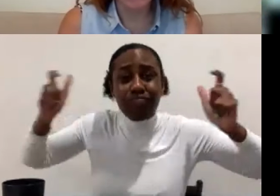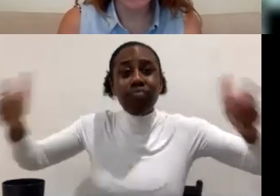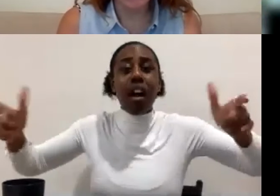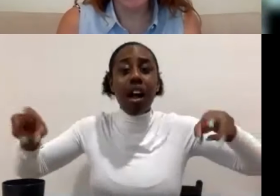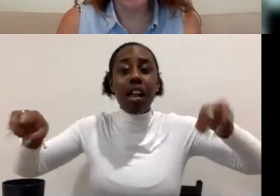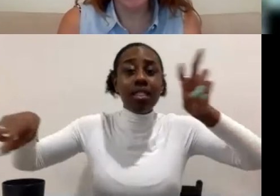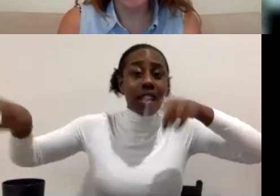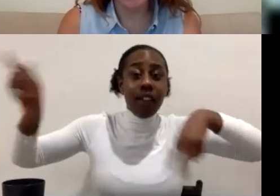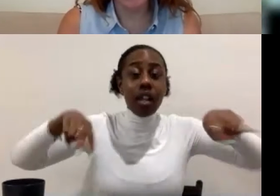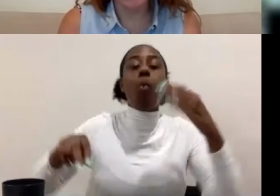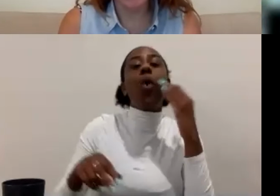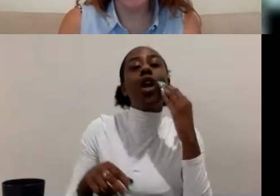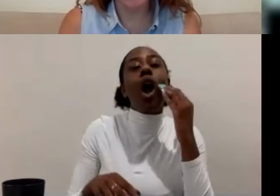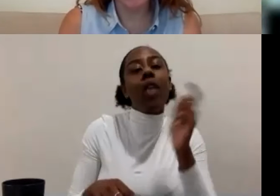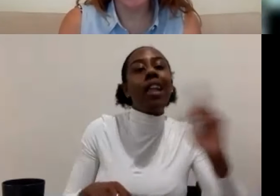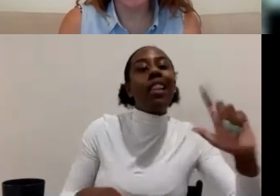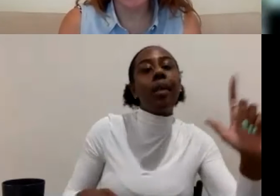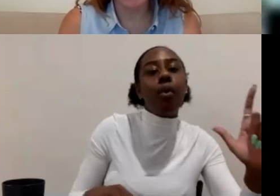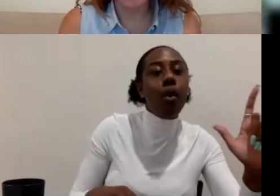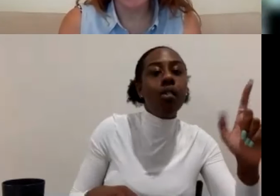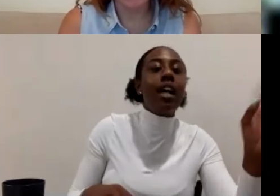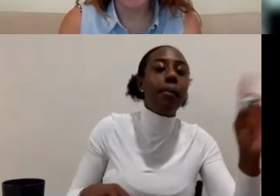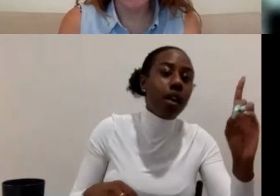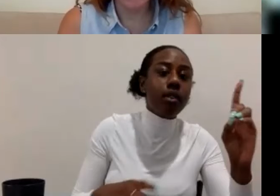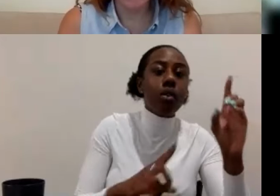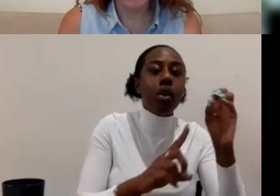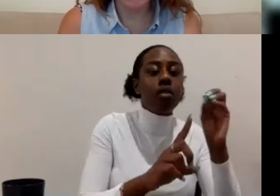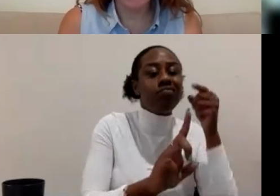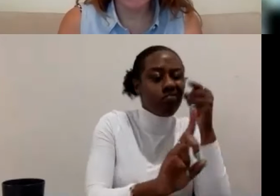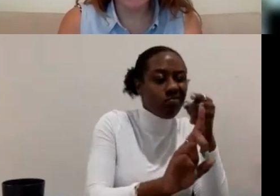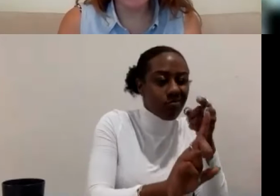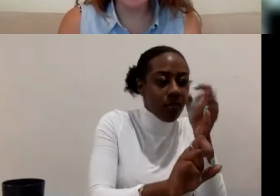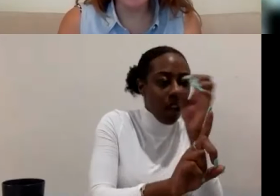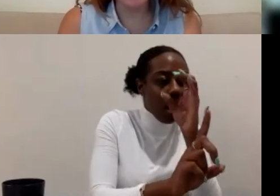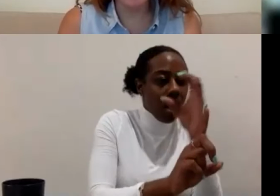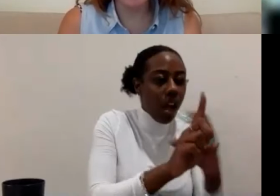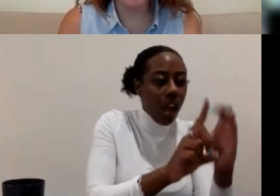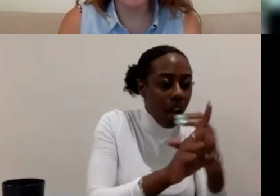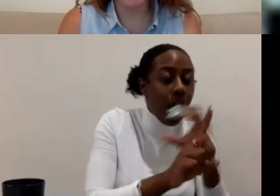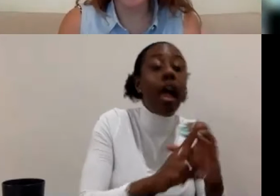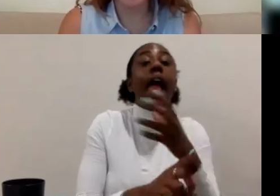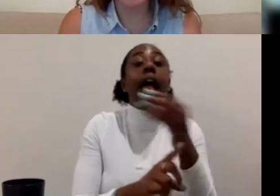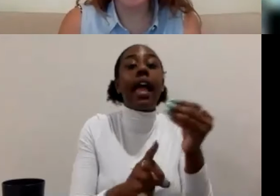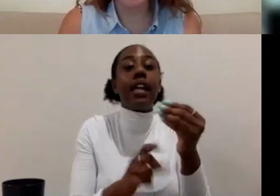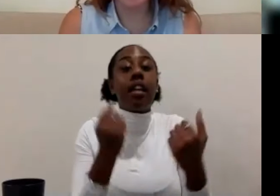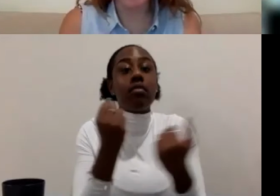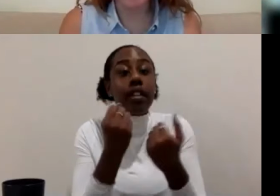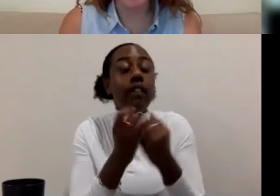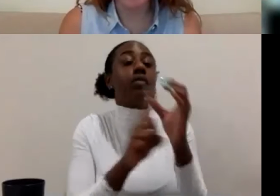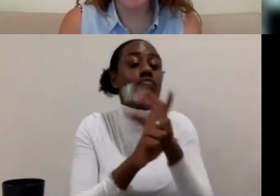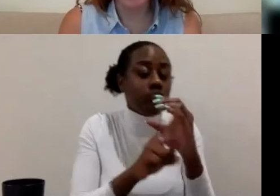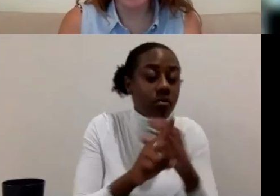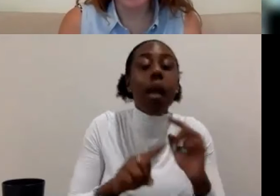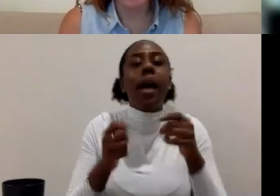were targeted and organizers and activists were targeted, but the way that she was describing how it was just